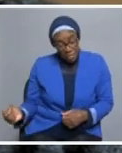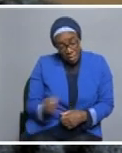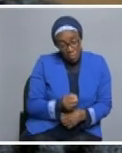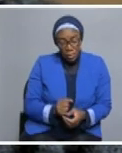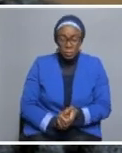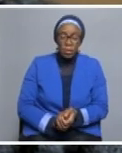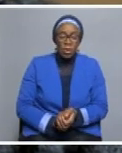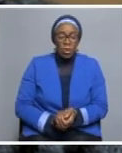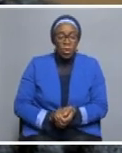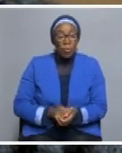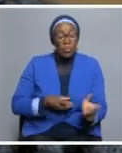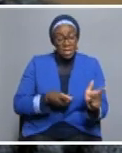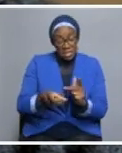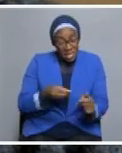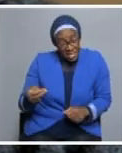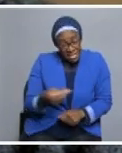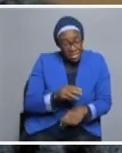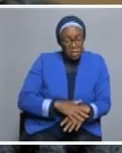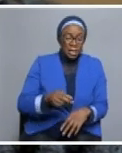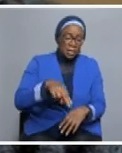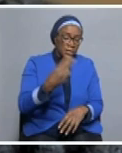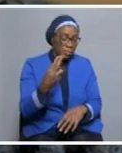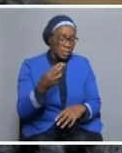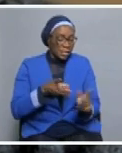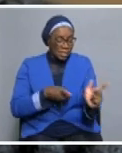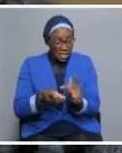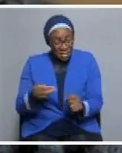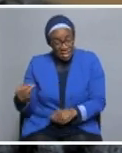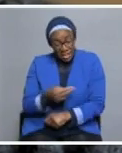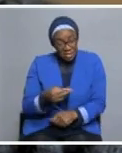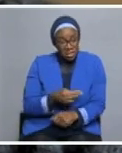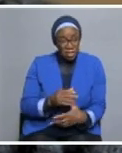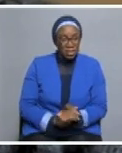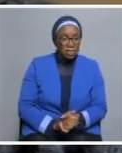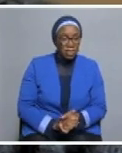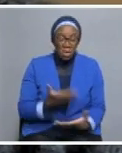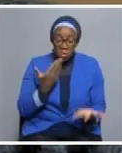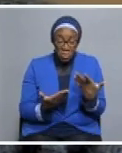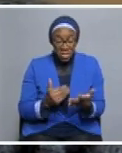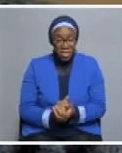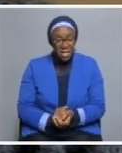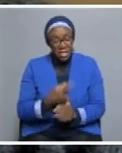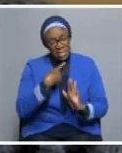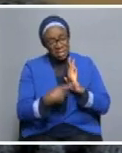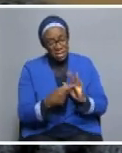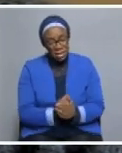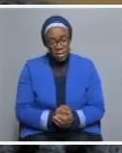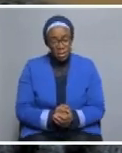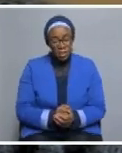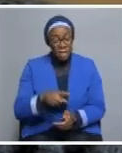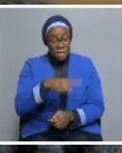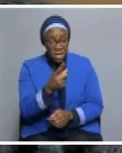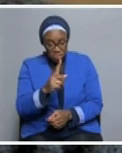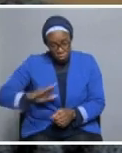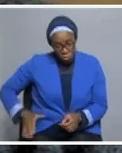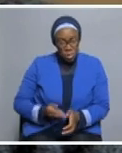the Anti-Corruption Commission, whether that serves public interest, that's worth reflecting. Do we first want a president